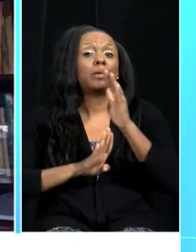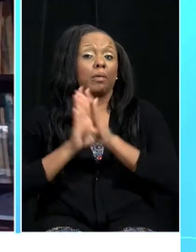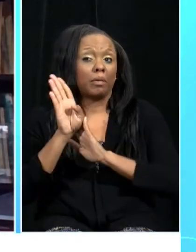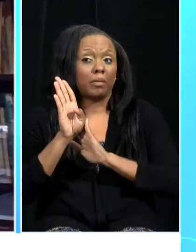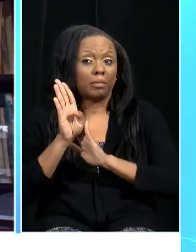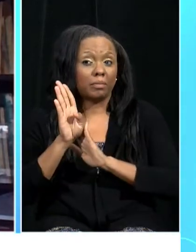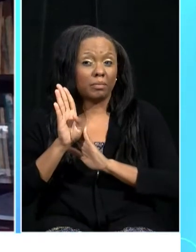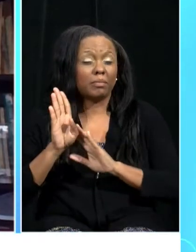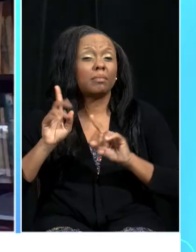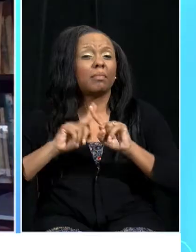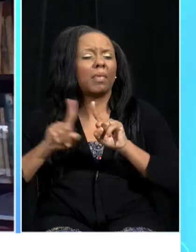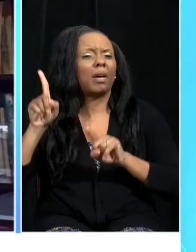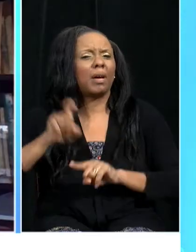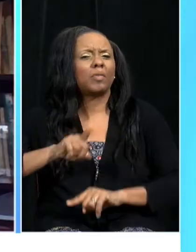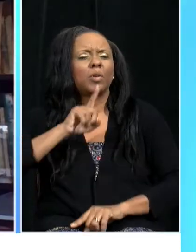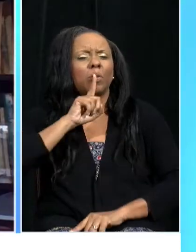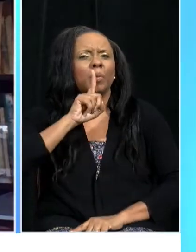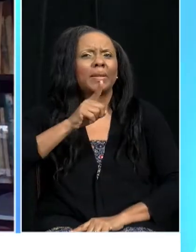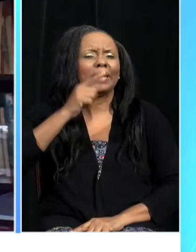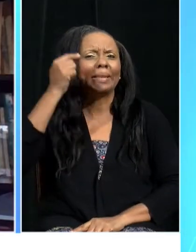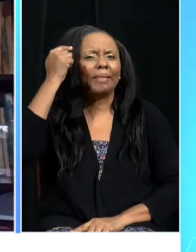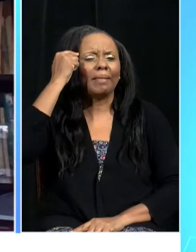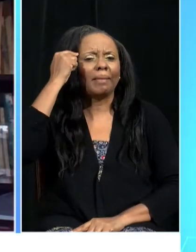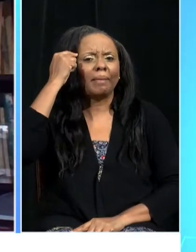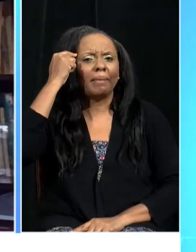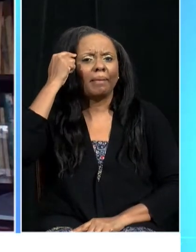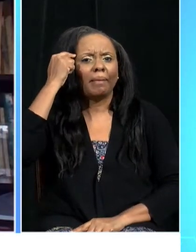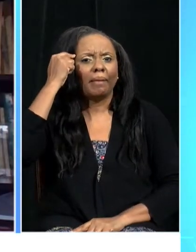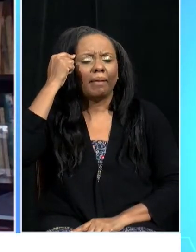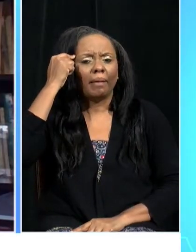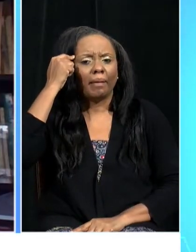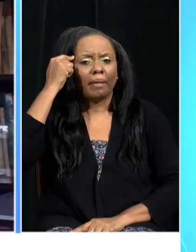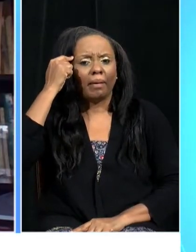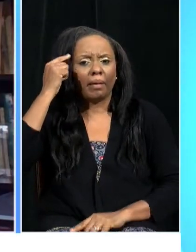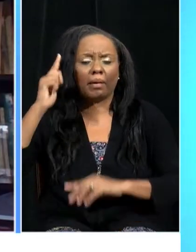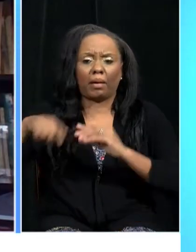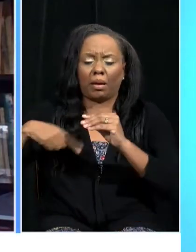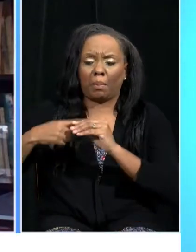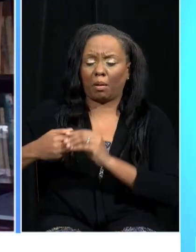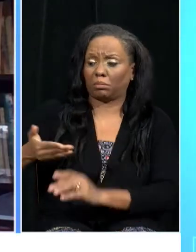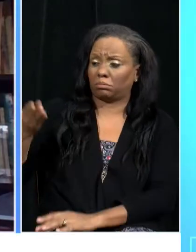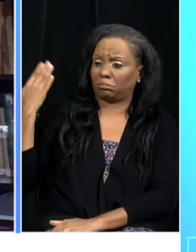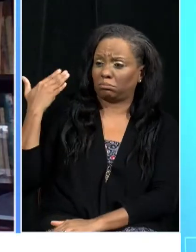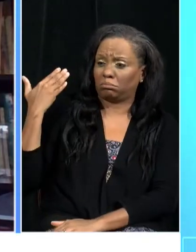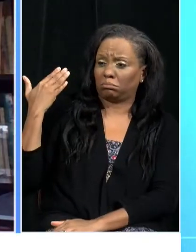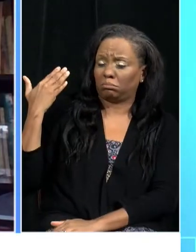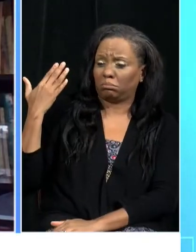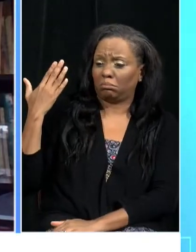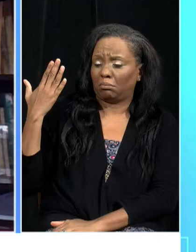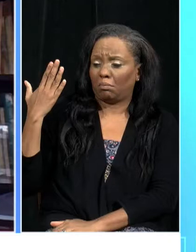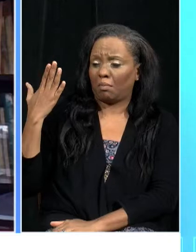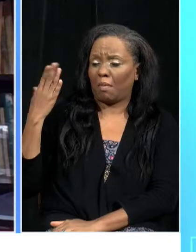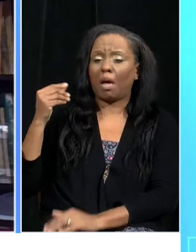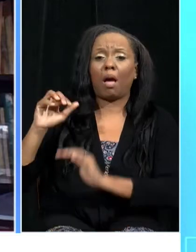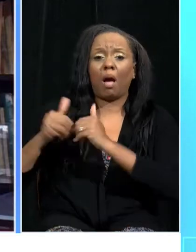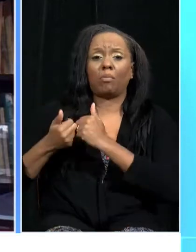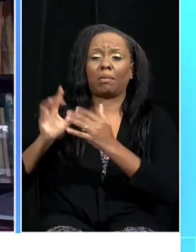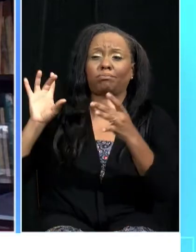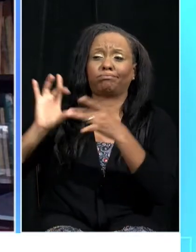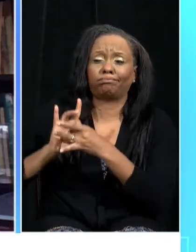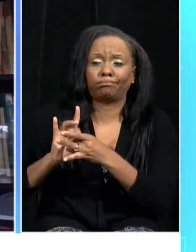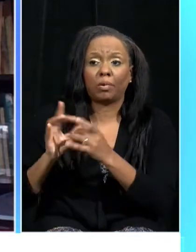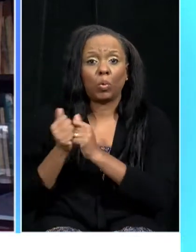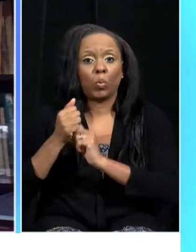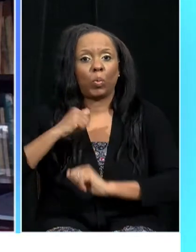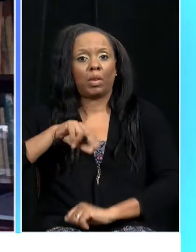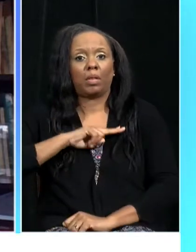have to contextualize that growth against where we are coming from. So in 2020, as a result